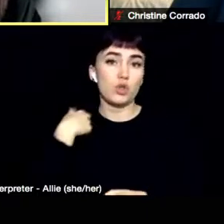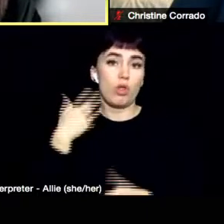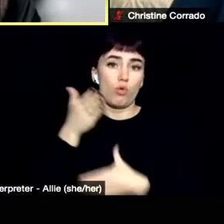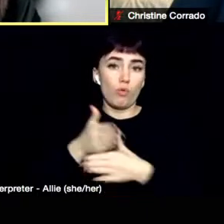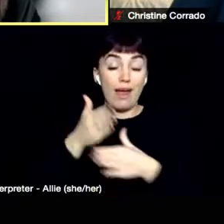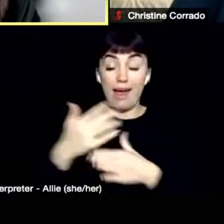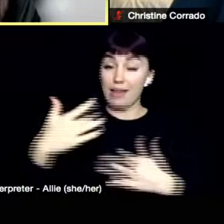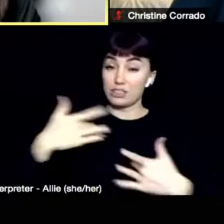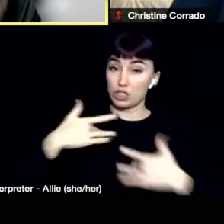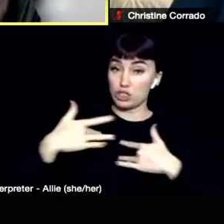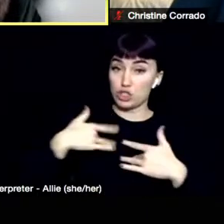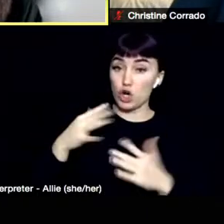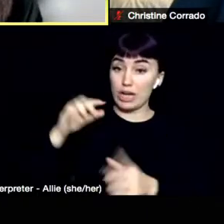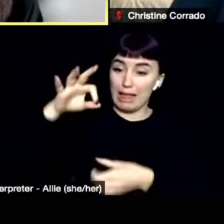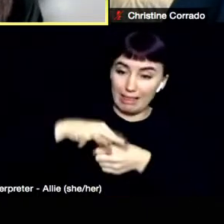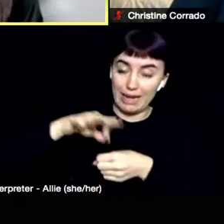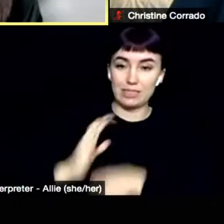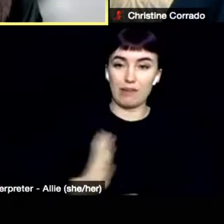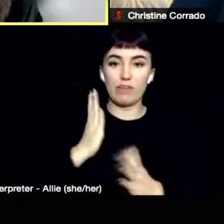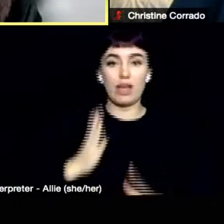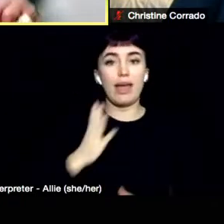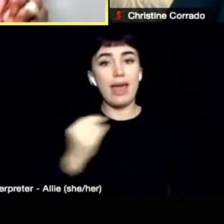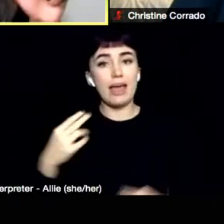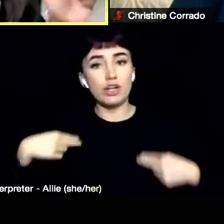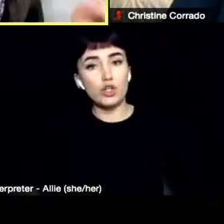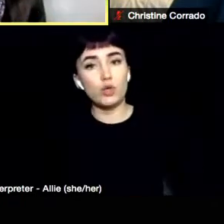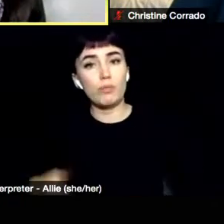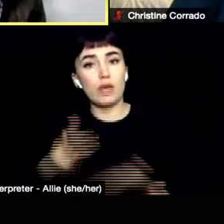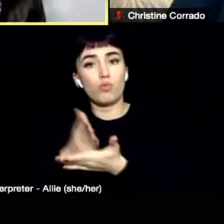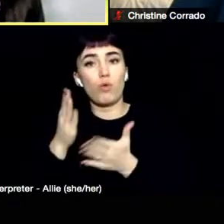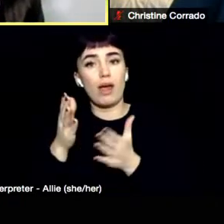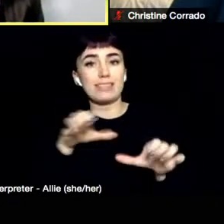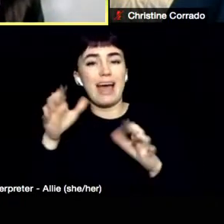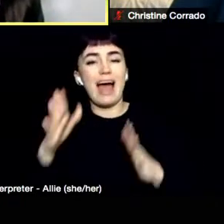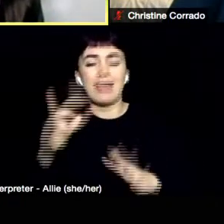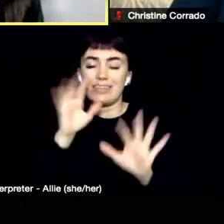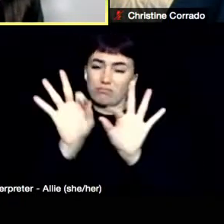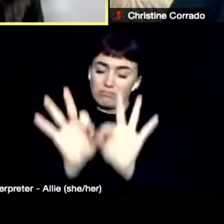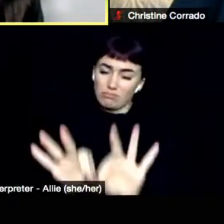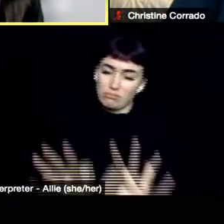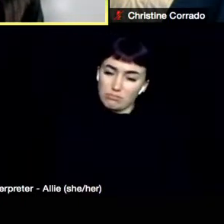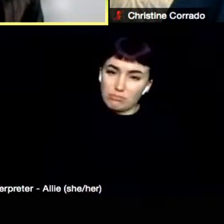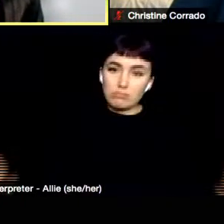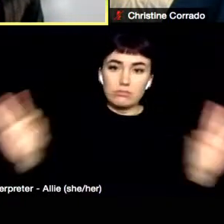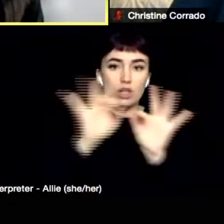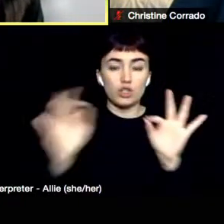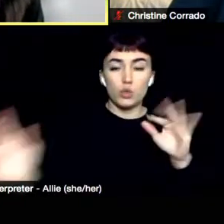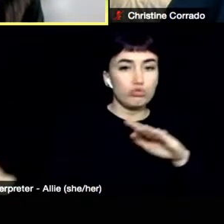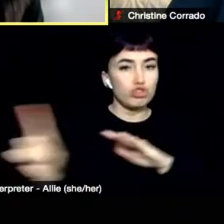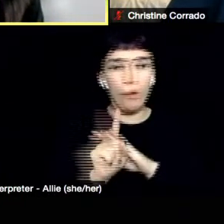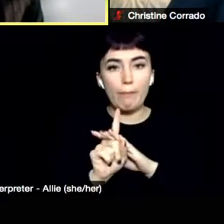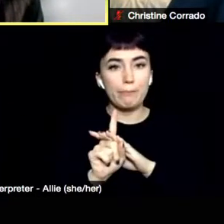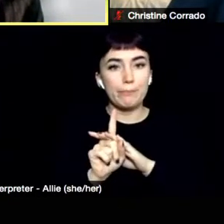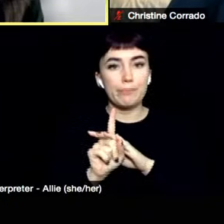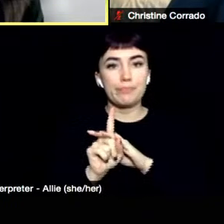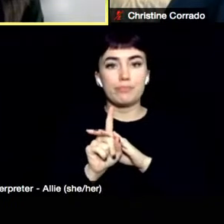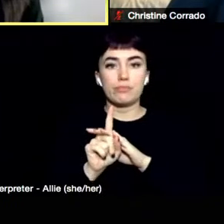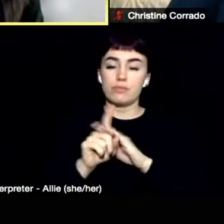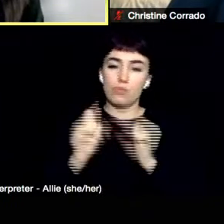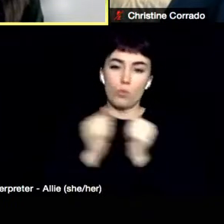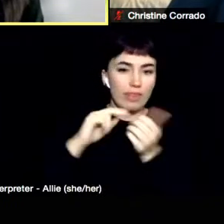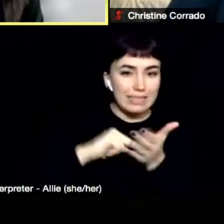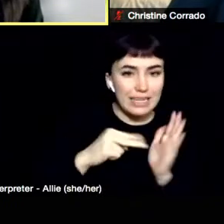and a human rights activist, I think it is critically important to show up with intention and